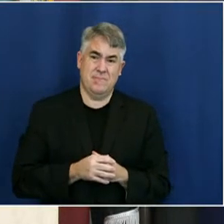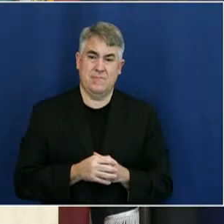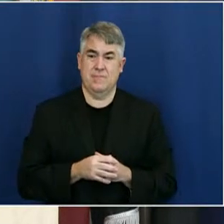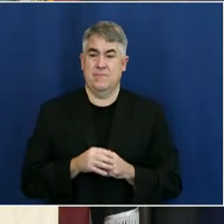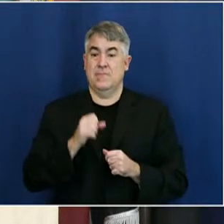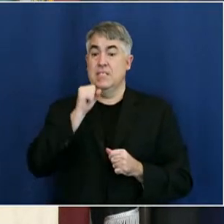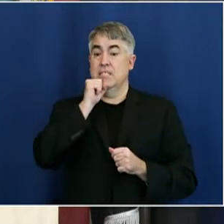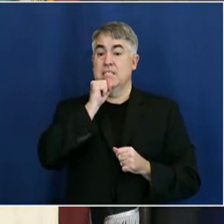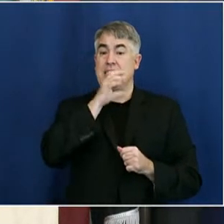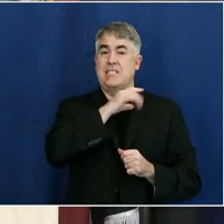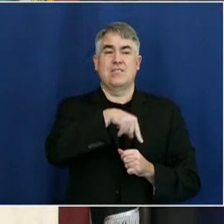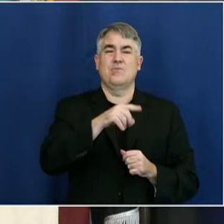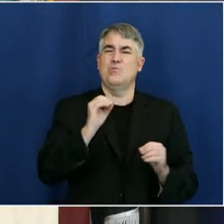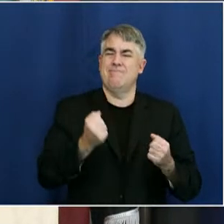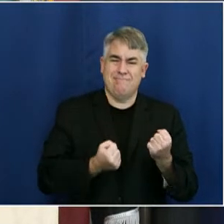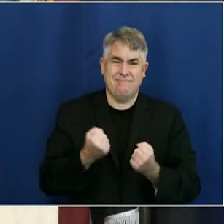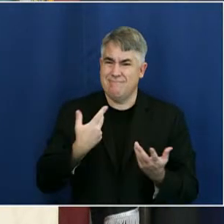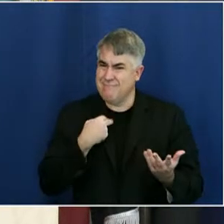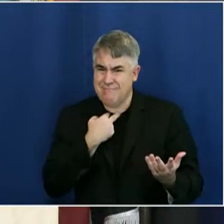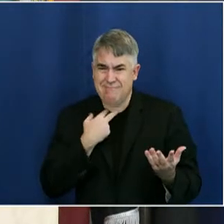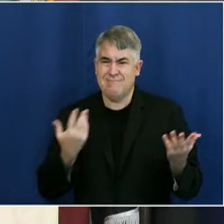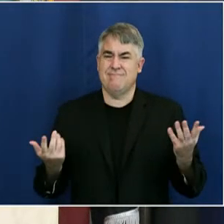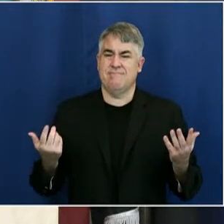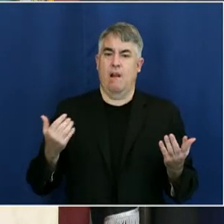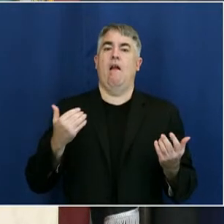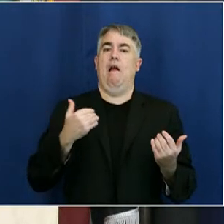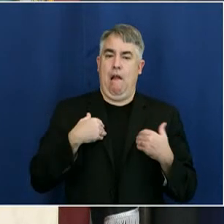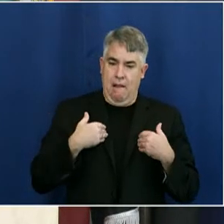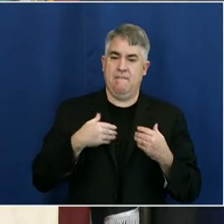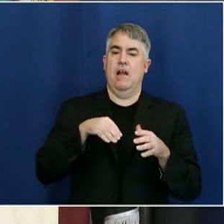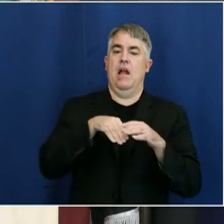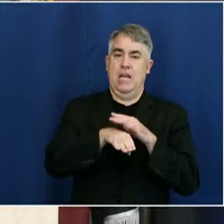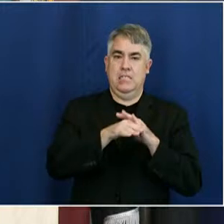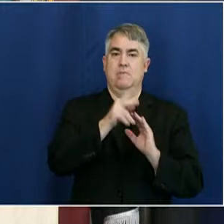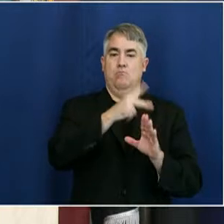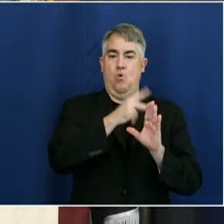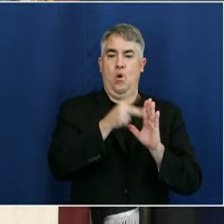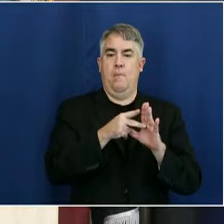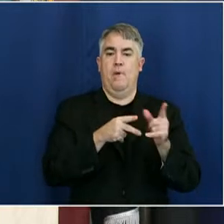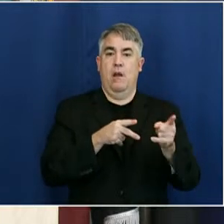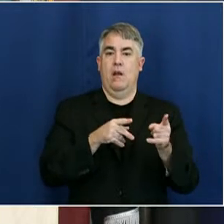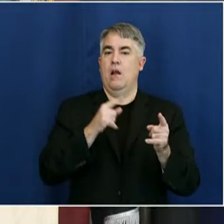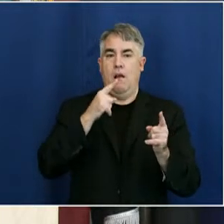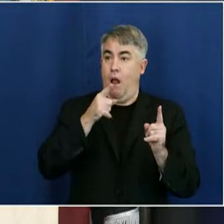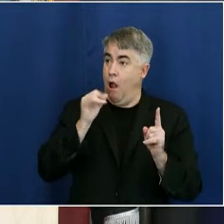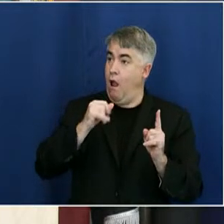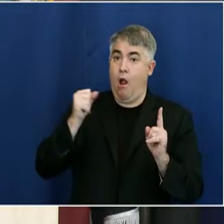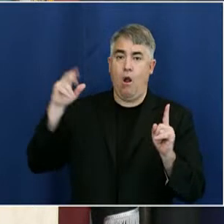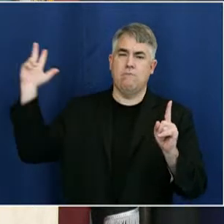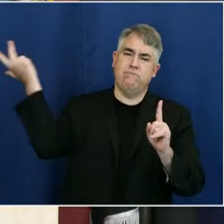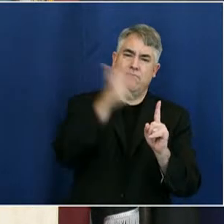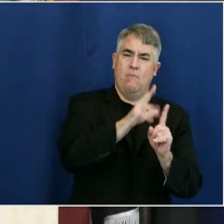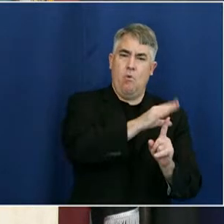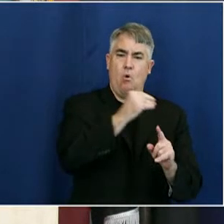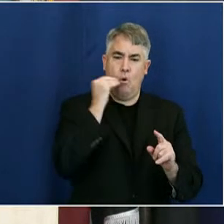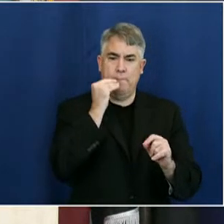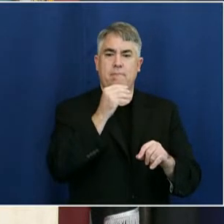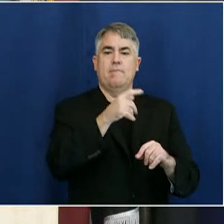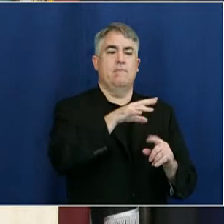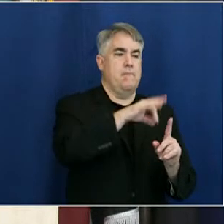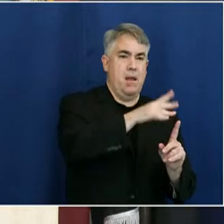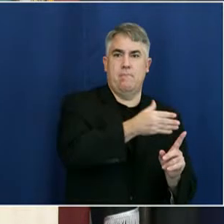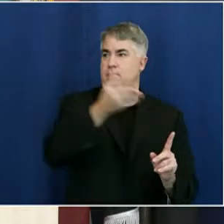transportation have access to a program that will pick them up and take them there, and seniors that are homebound are being